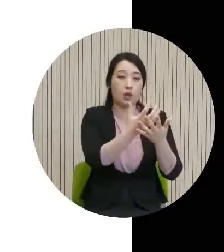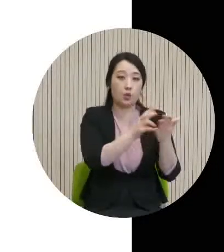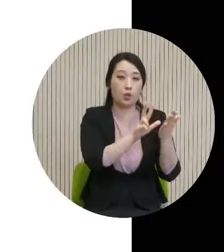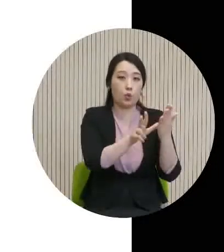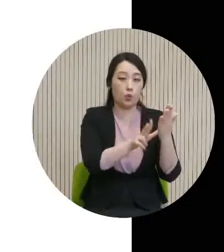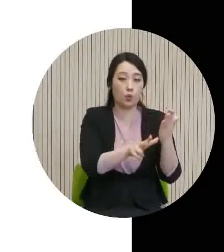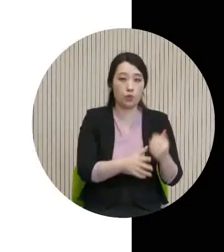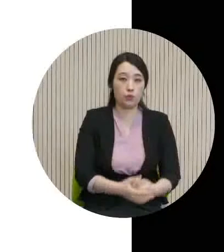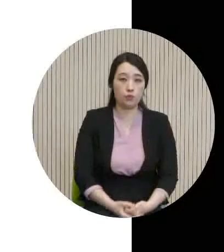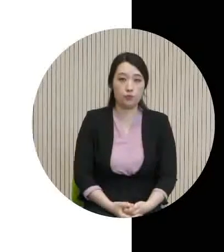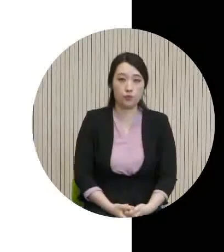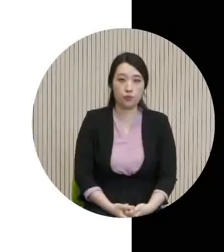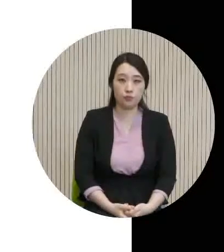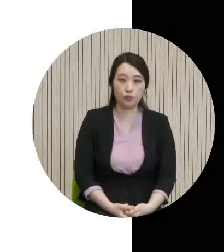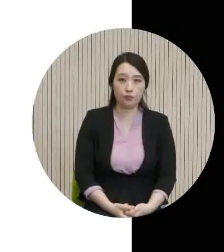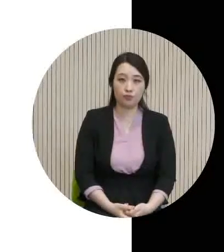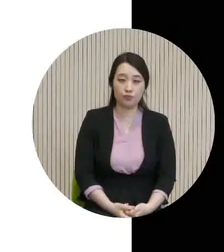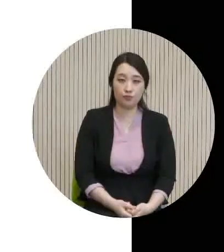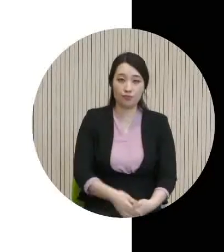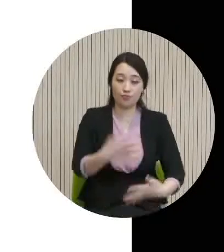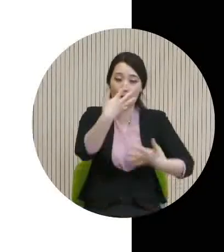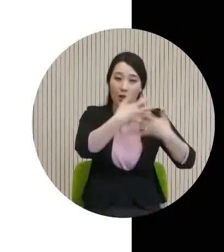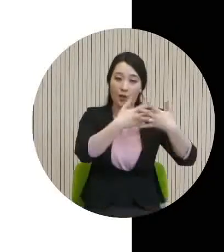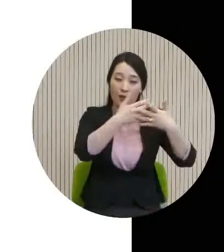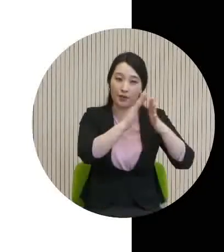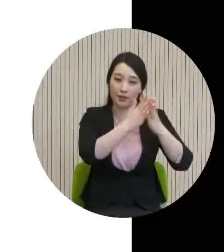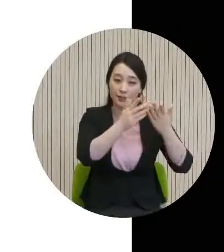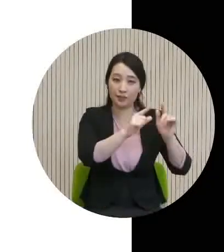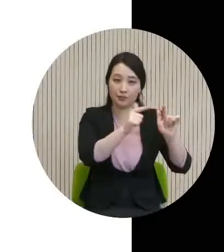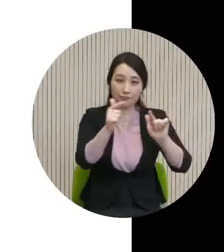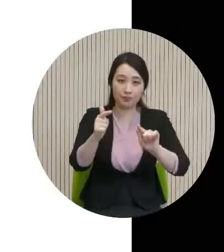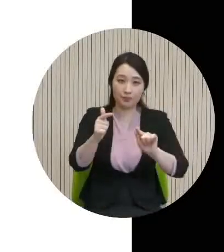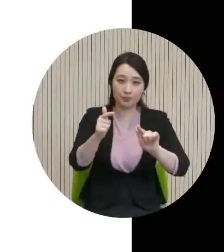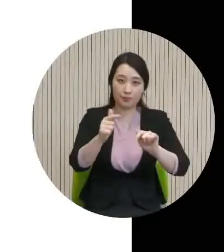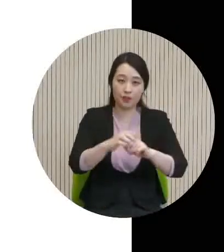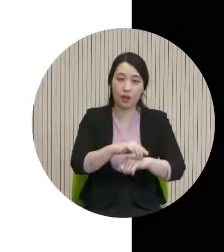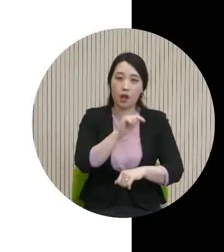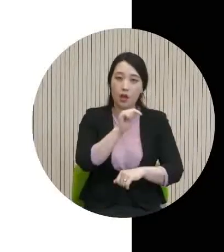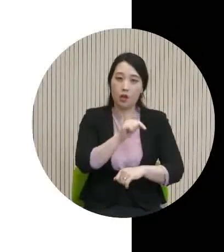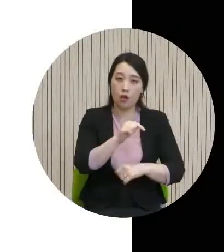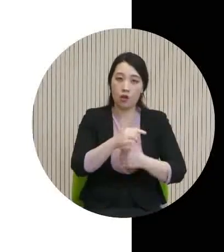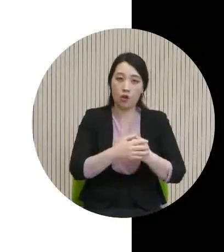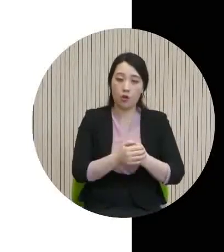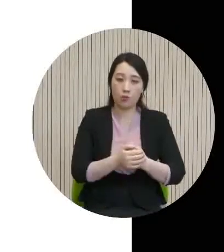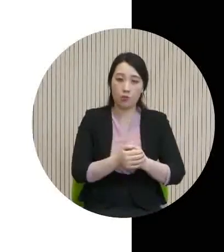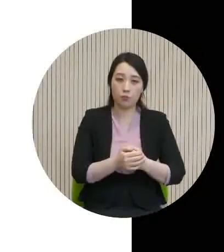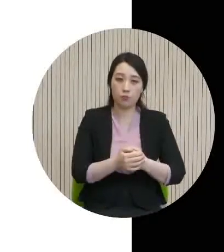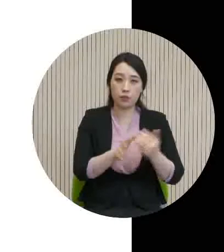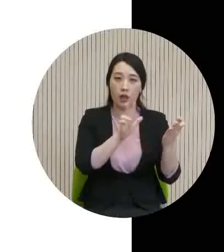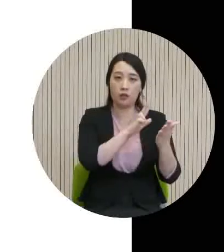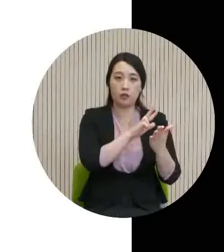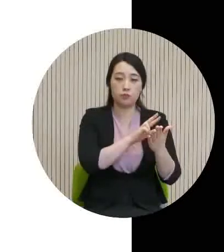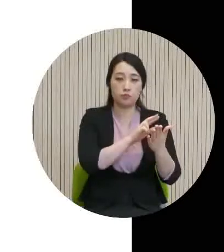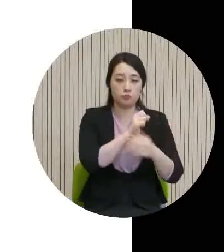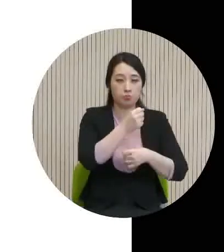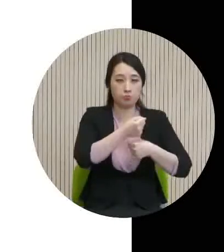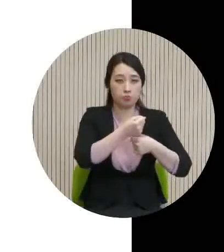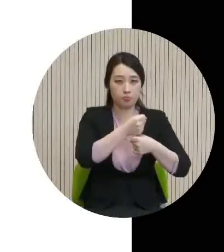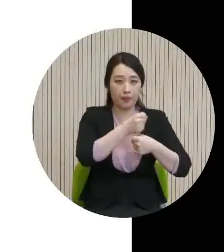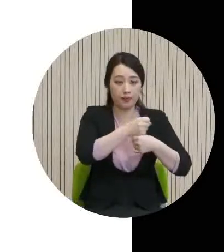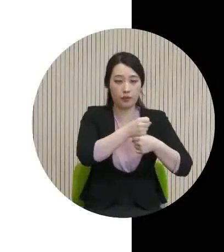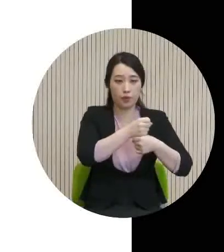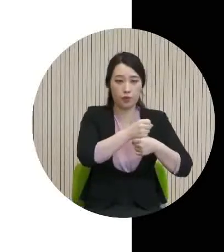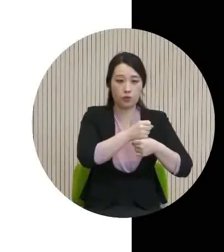on. Each of these types of works has a set of exclusive rights tied to it that is owned